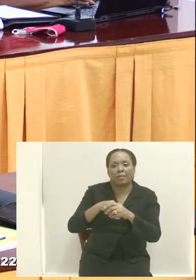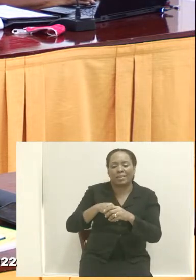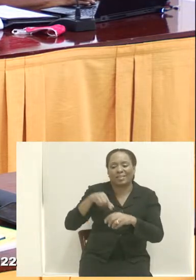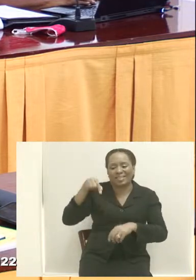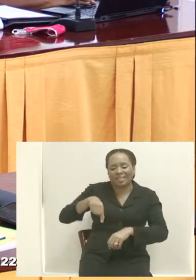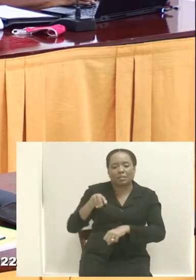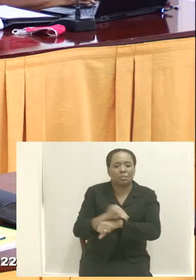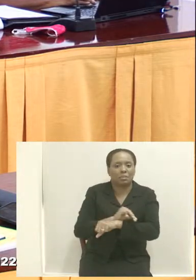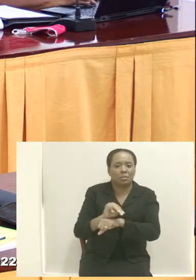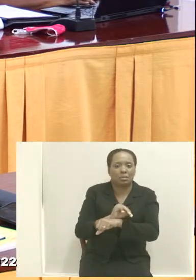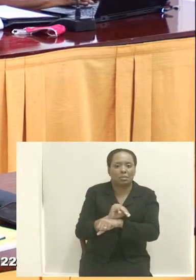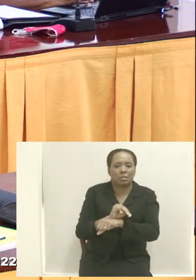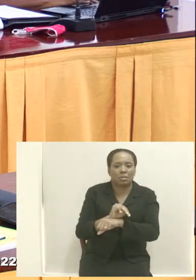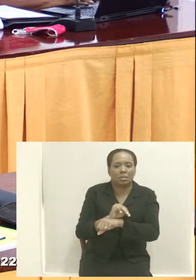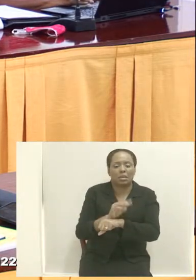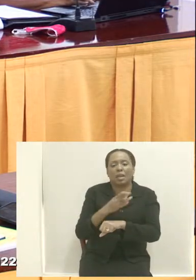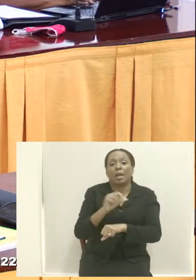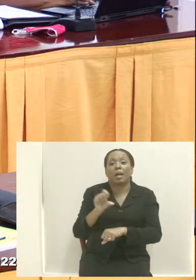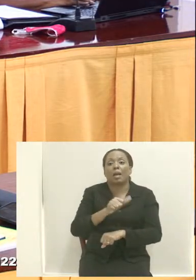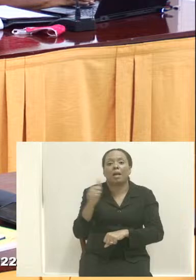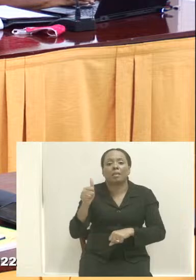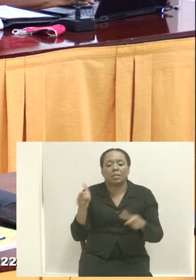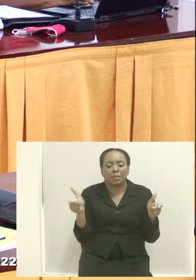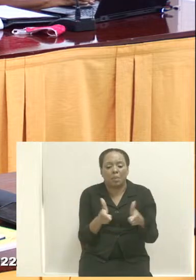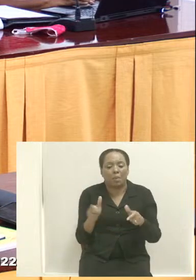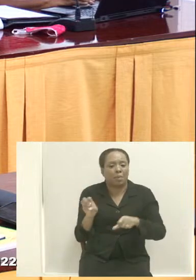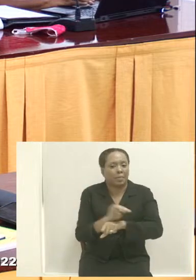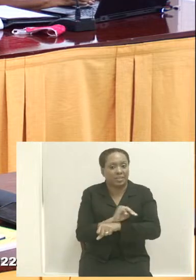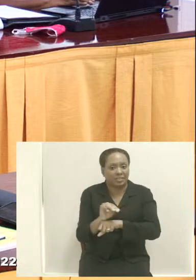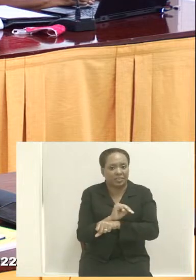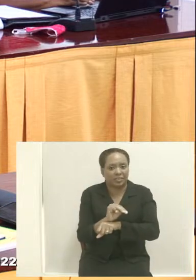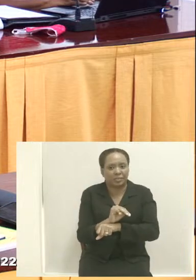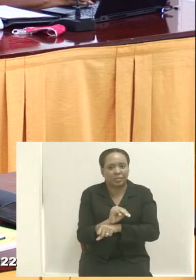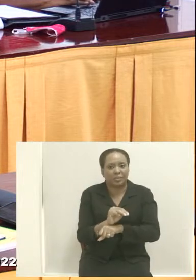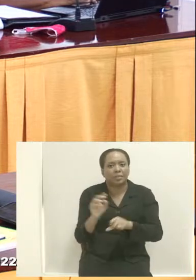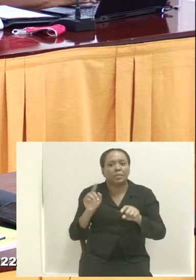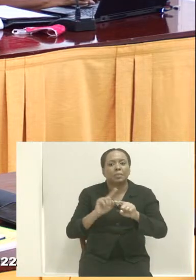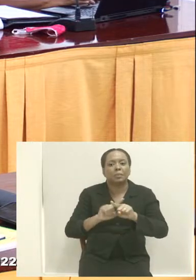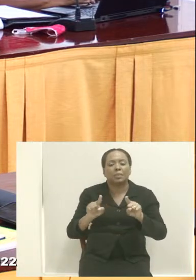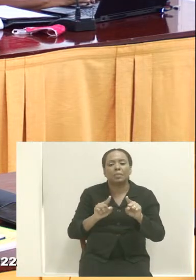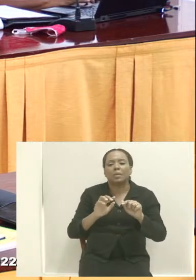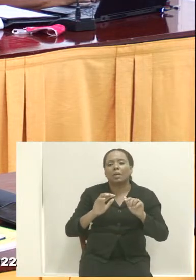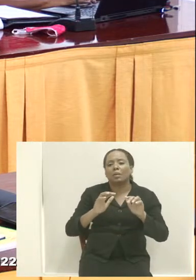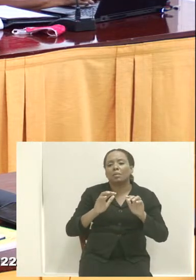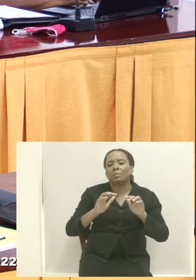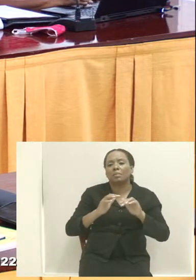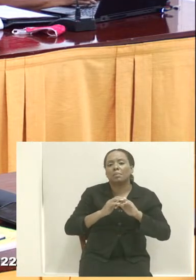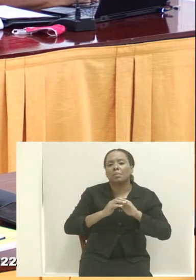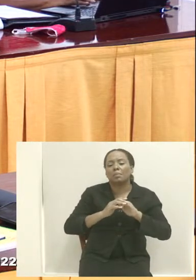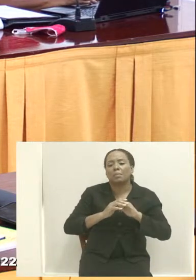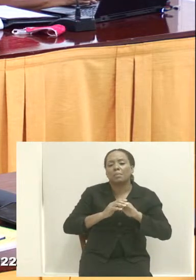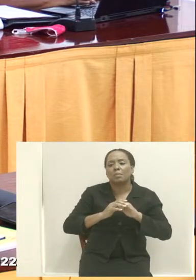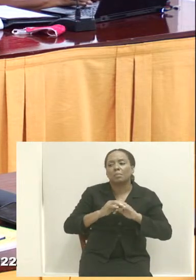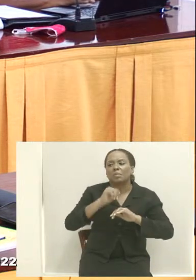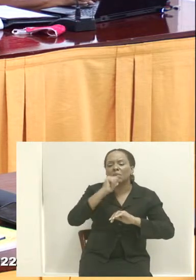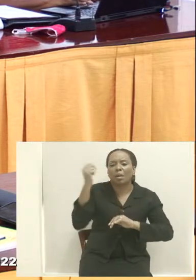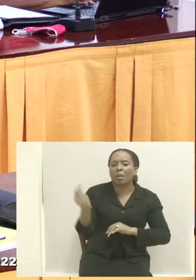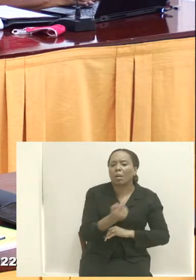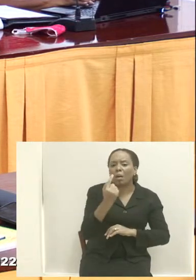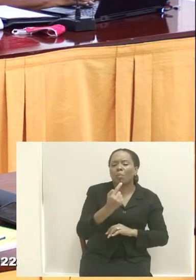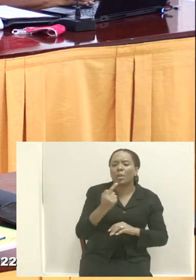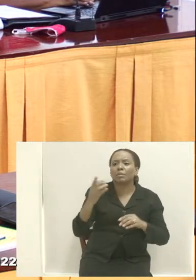same study, is often blocked by virtue of limited access to